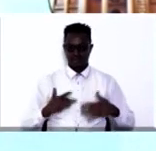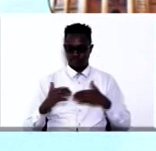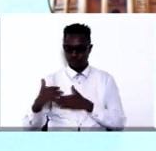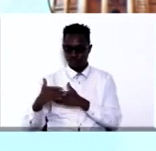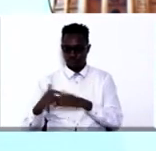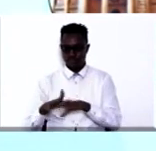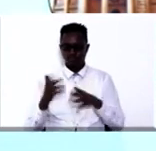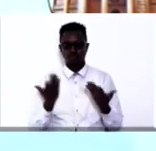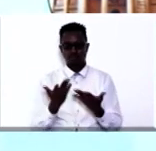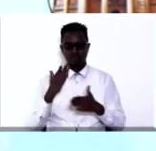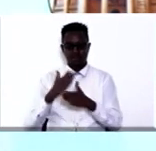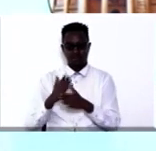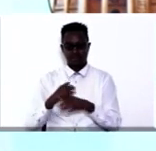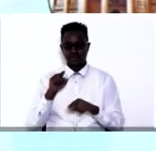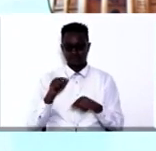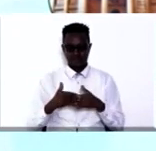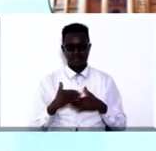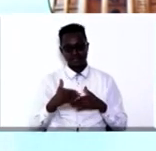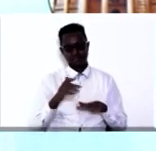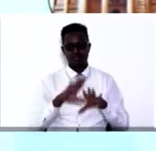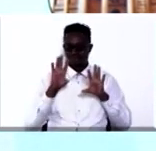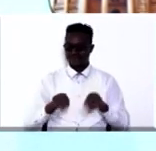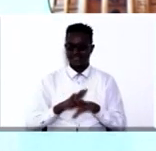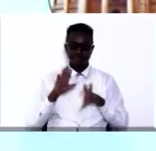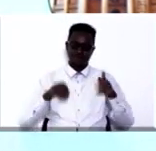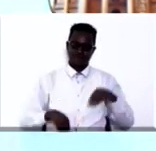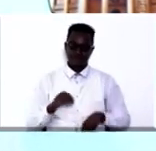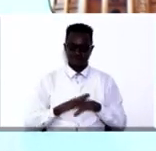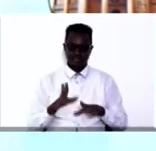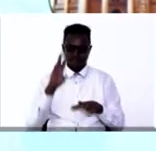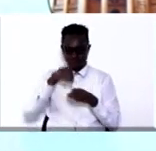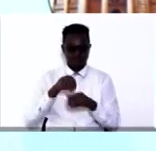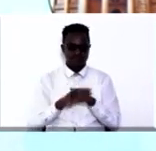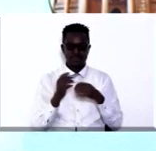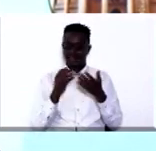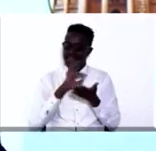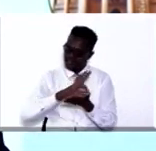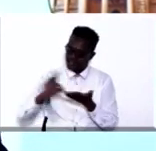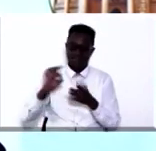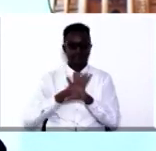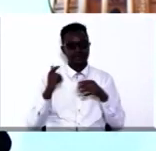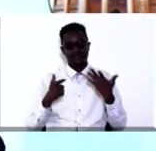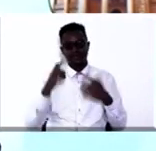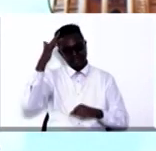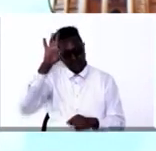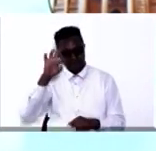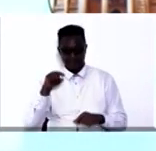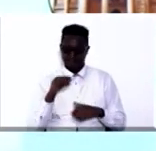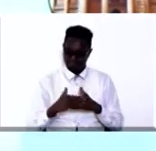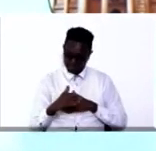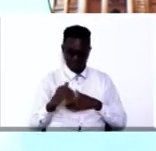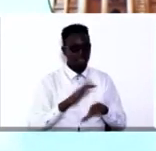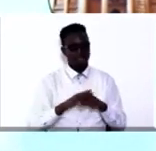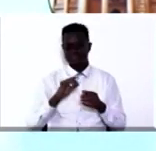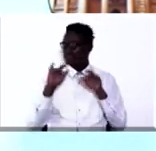is the decade to end corruption and entrench clean governance. This is the decade to take serious action to protect